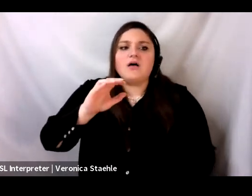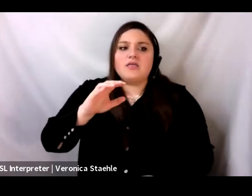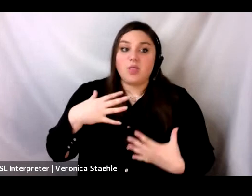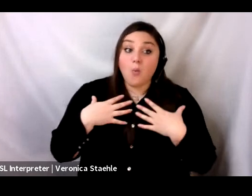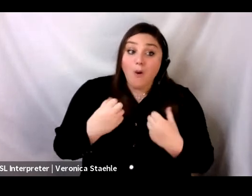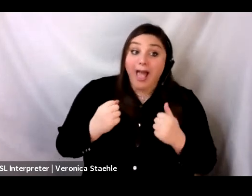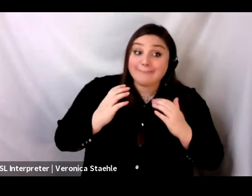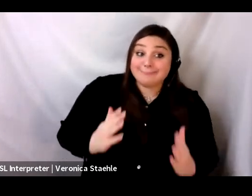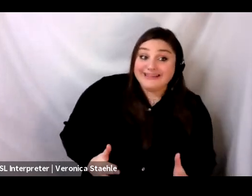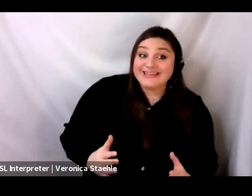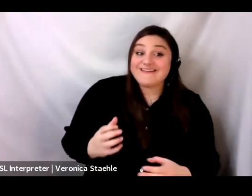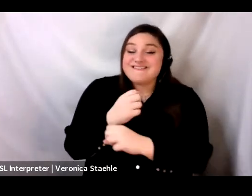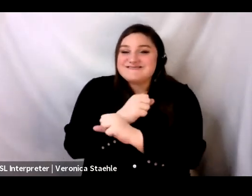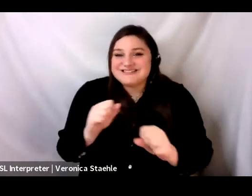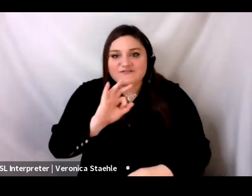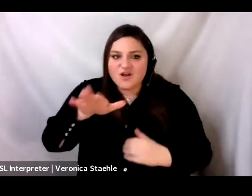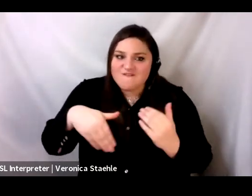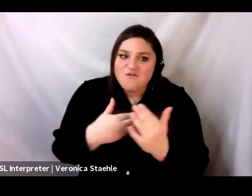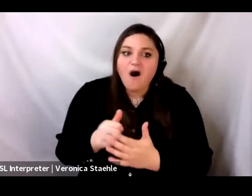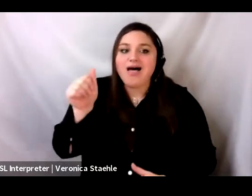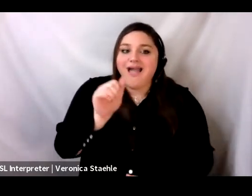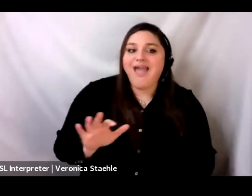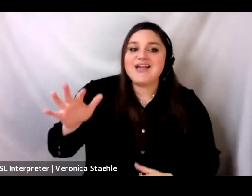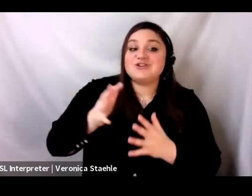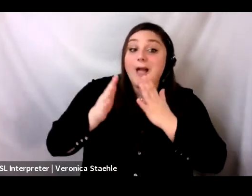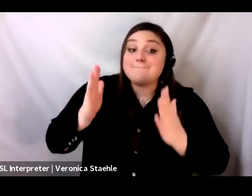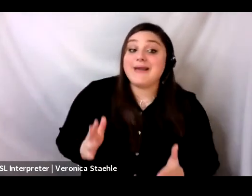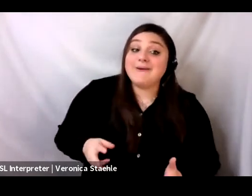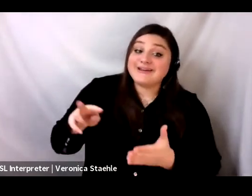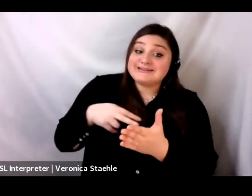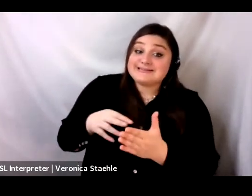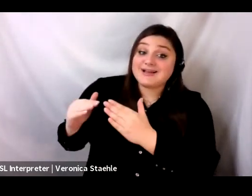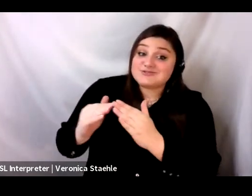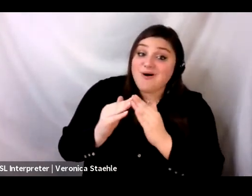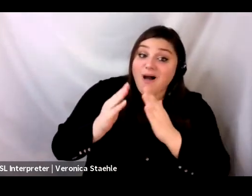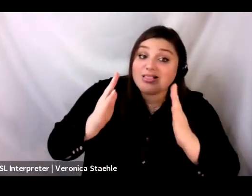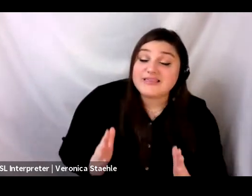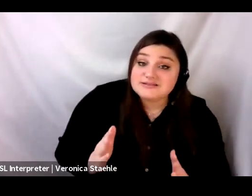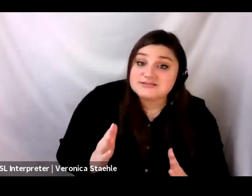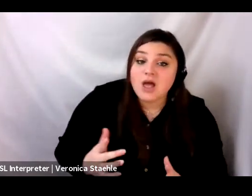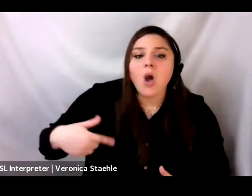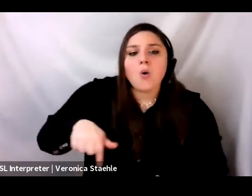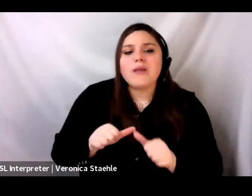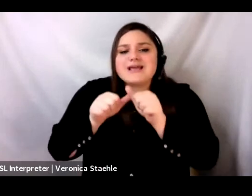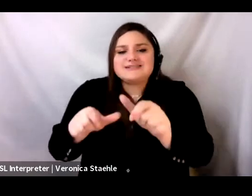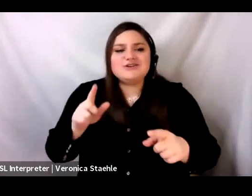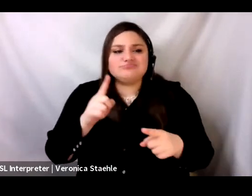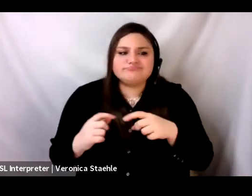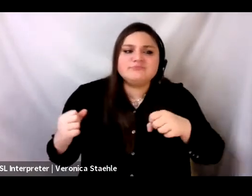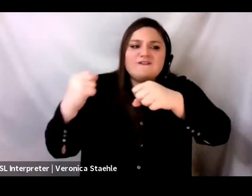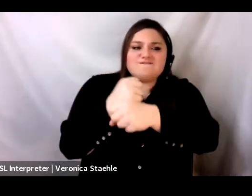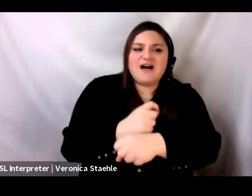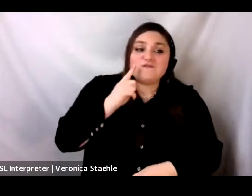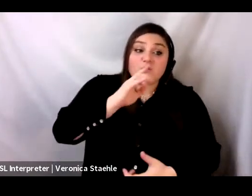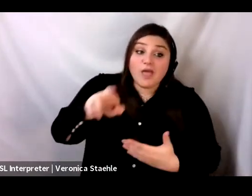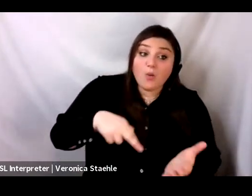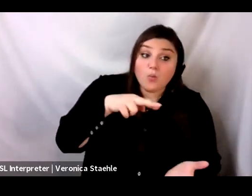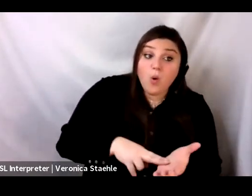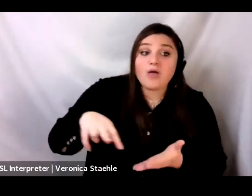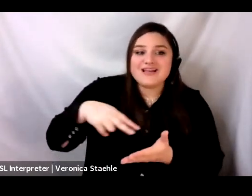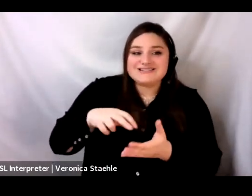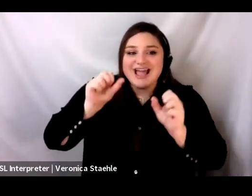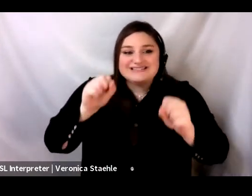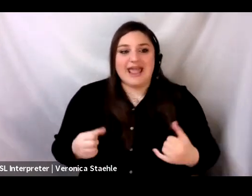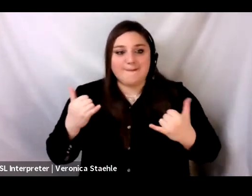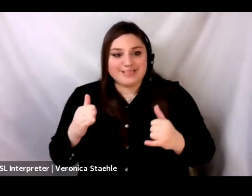play to foster inclusion, integration, and human rights in the New York City metropolitan area.